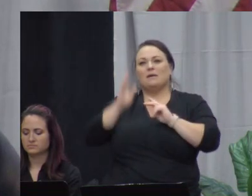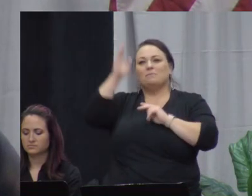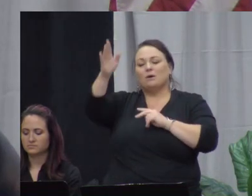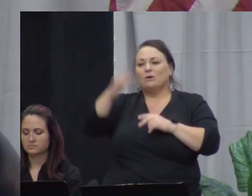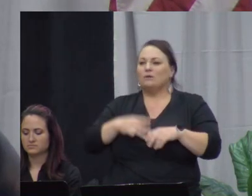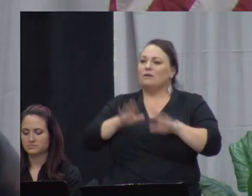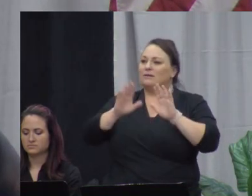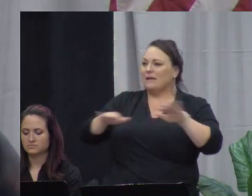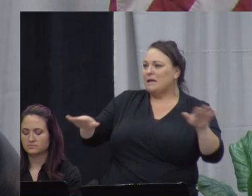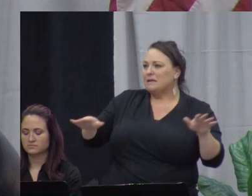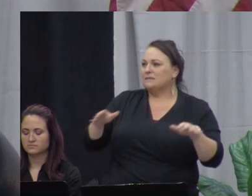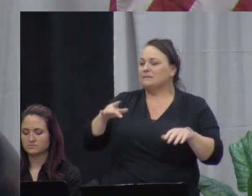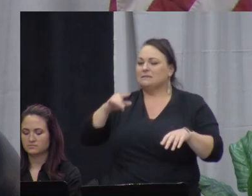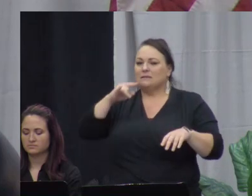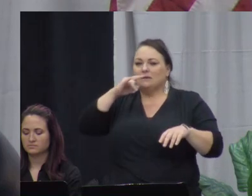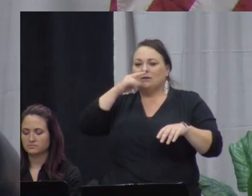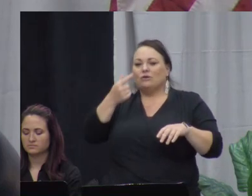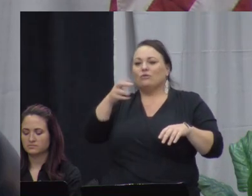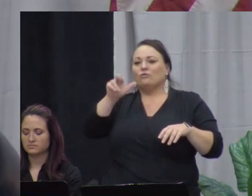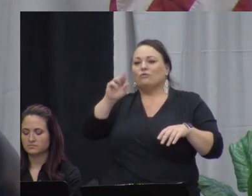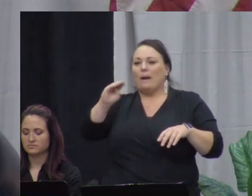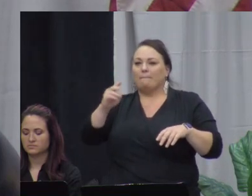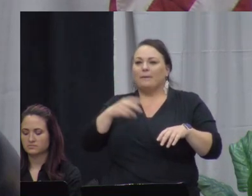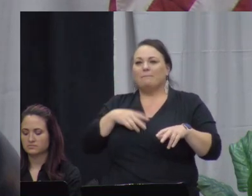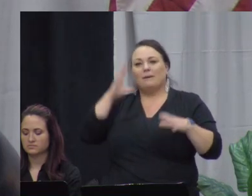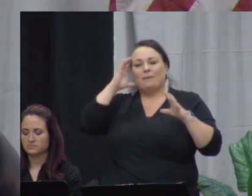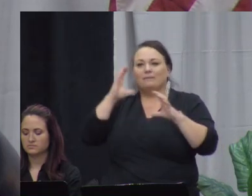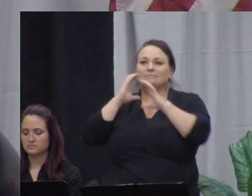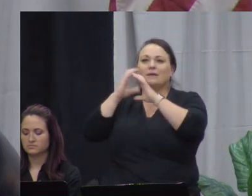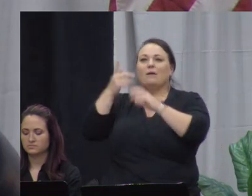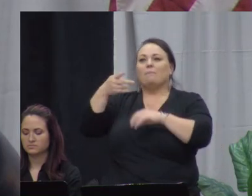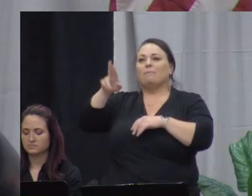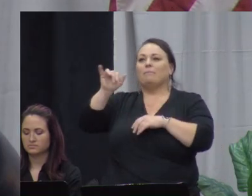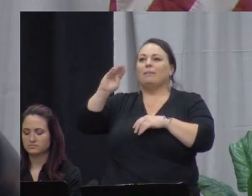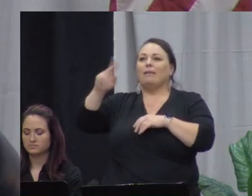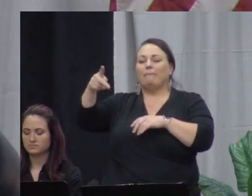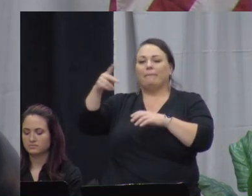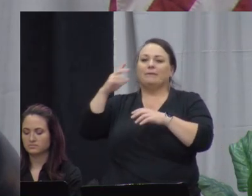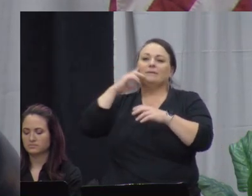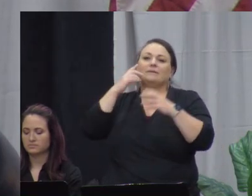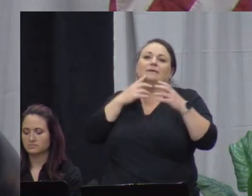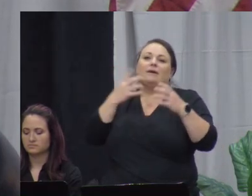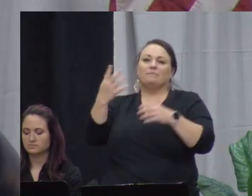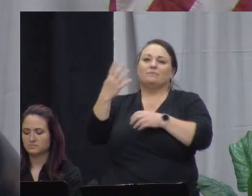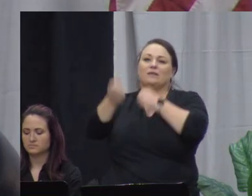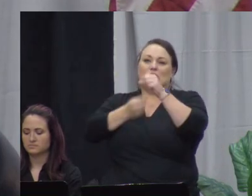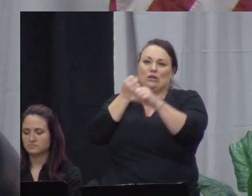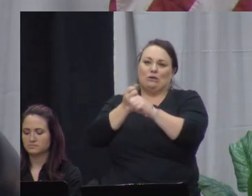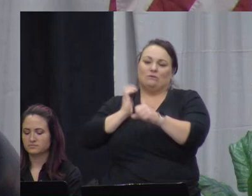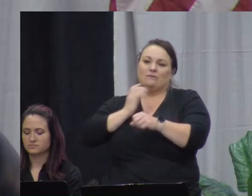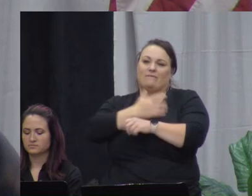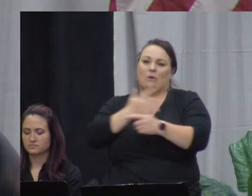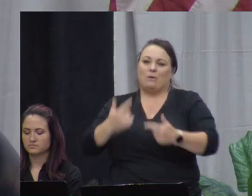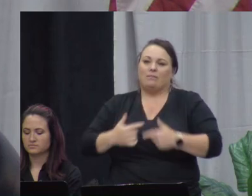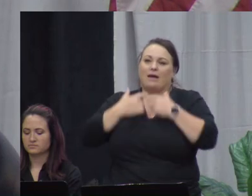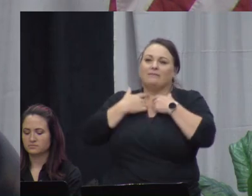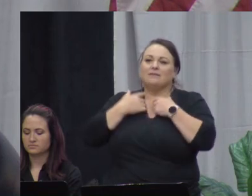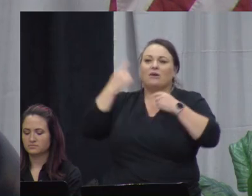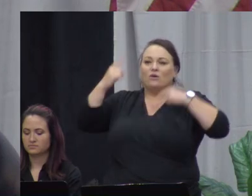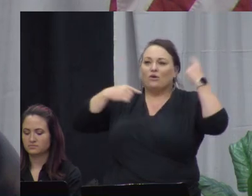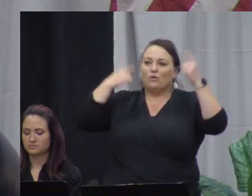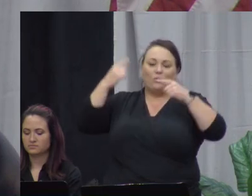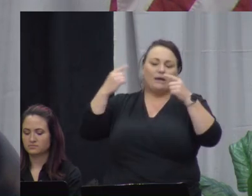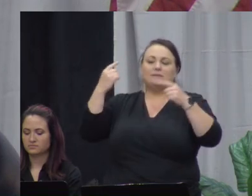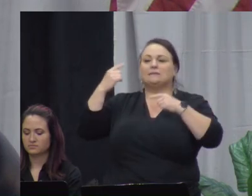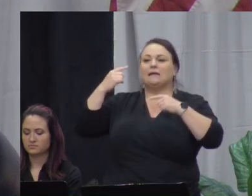our grandkids. They'll be but a blimp. Some of you will look back on these years of your lives and reminisce about what a crazy and wild time